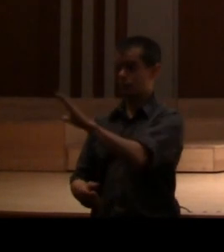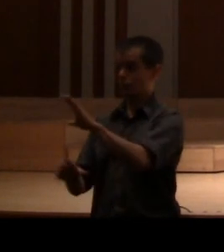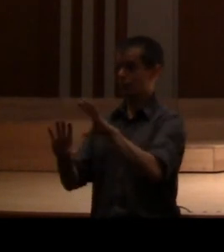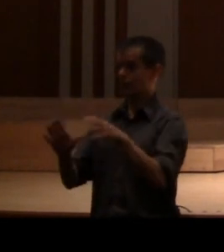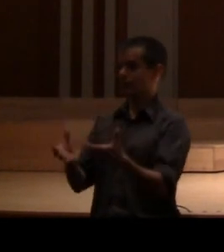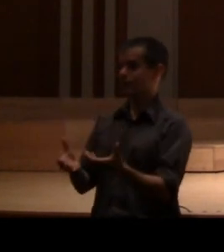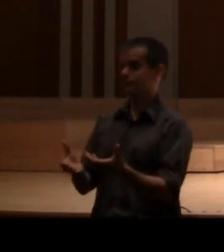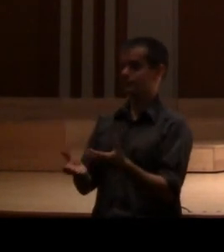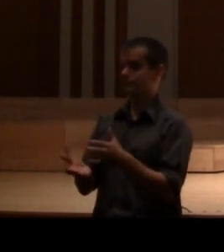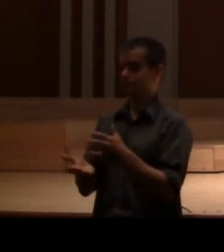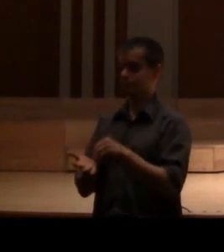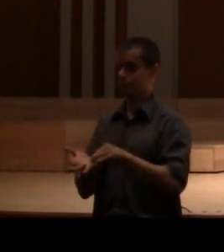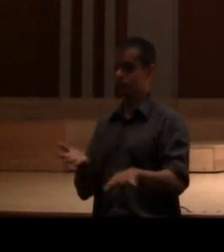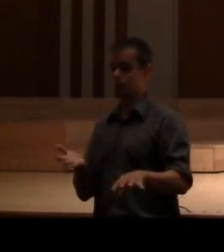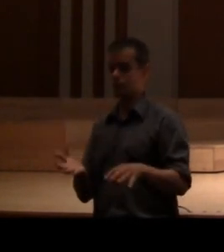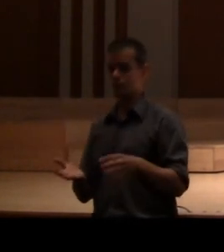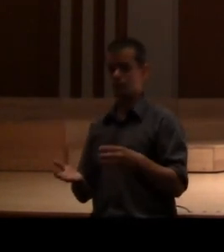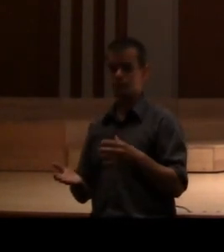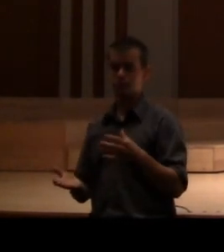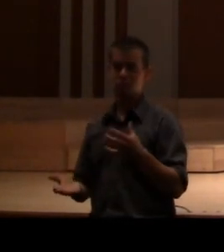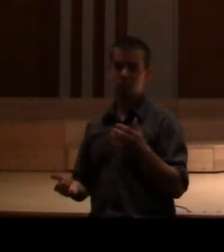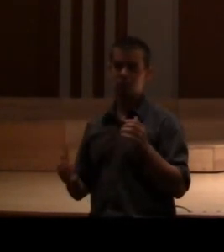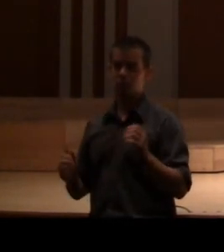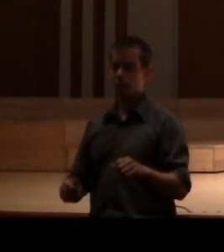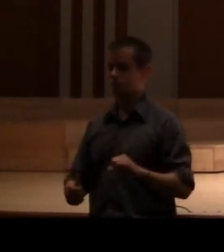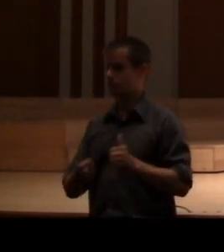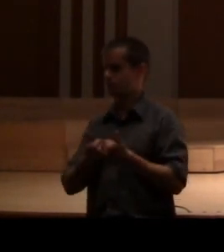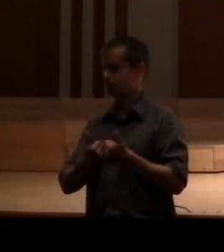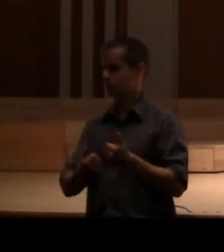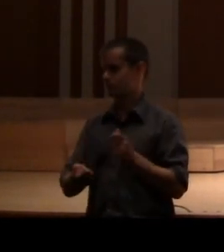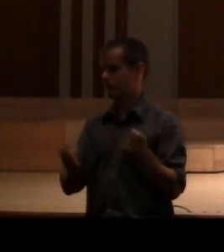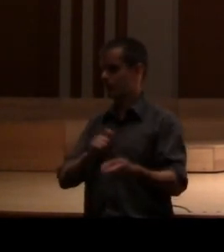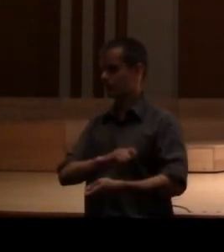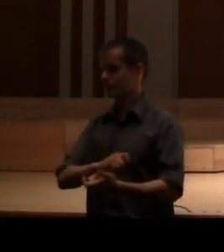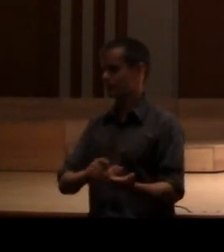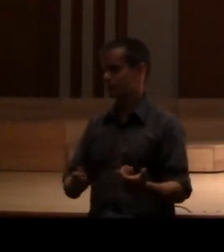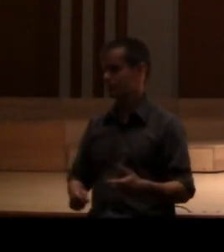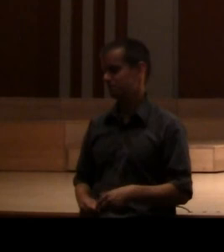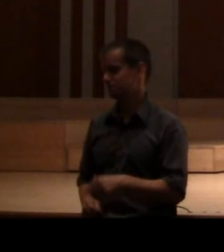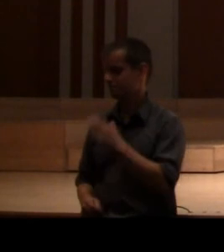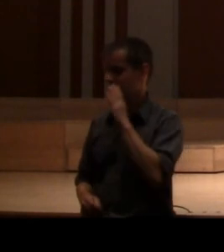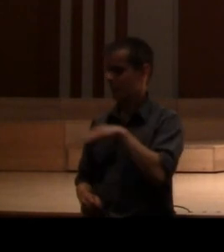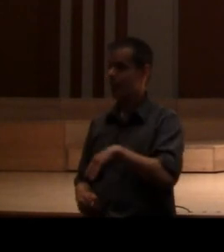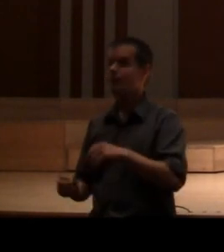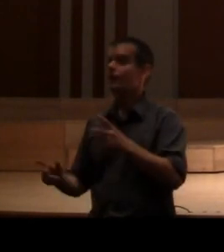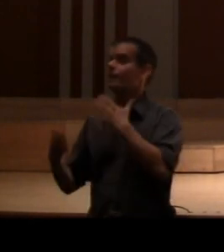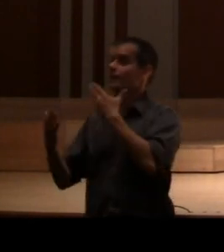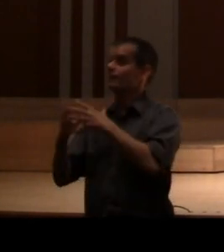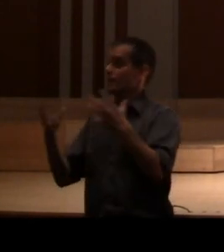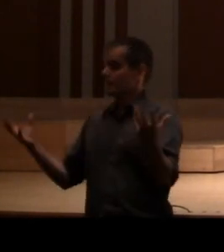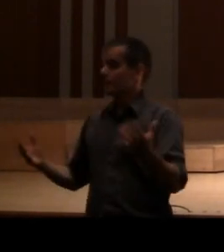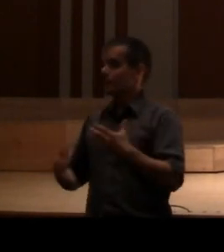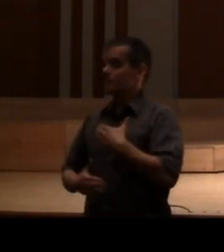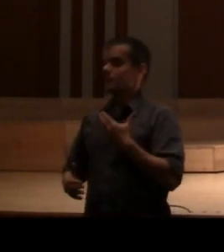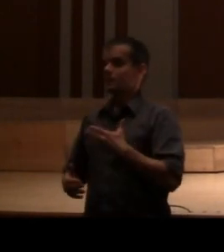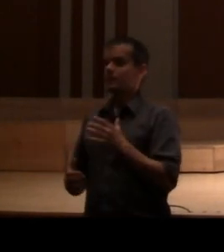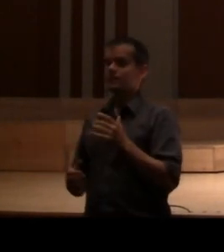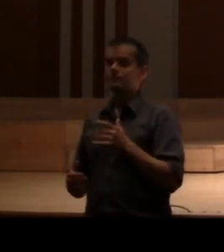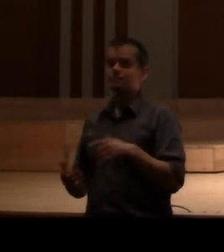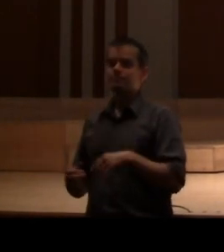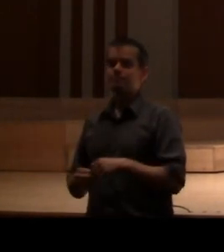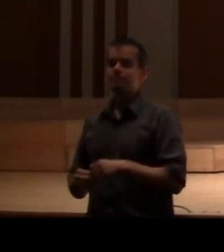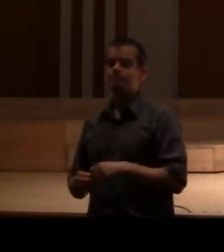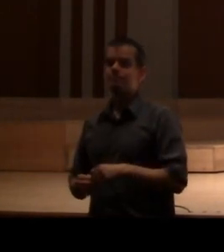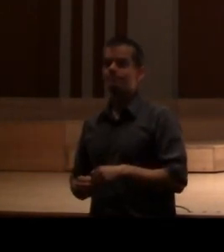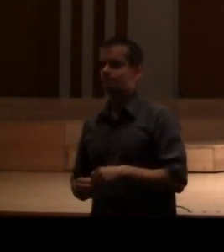classes might be able to really reach new heights, and I'm sure that you all know that every day. So thank you very much. I really appreciate it. I'd be happy to take any